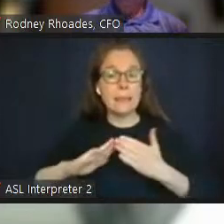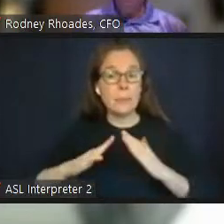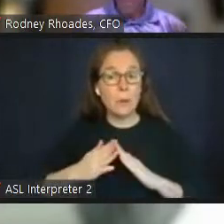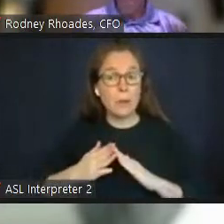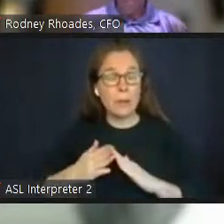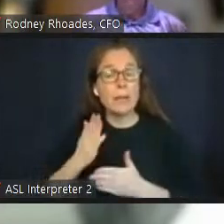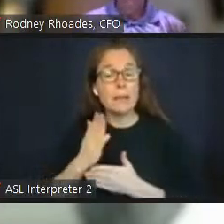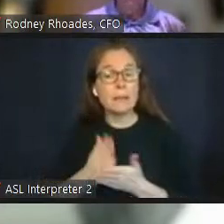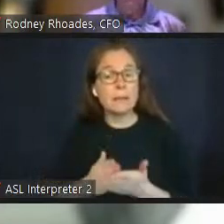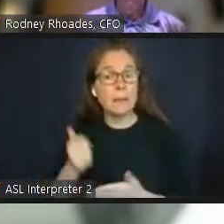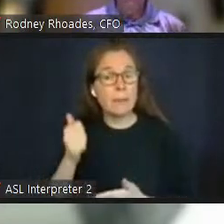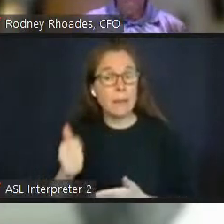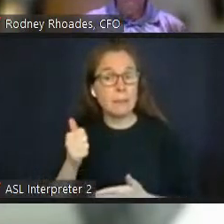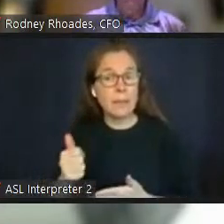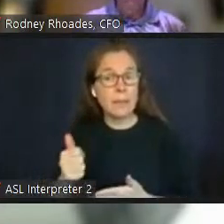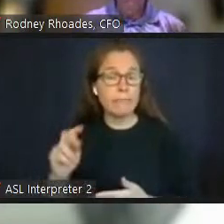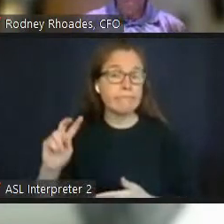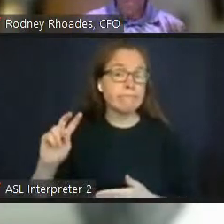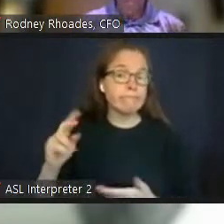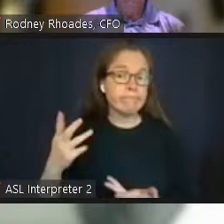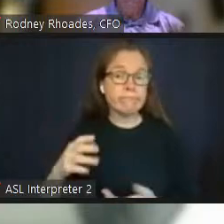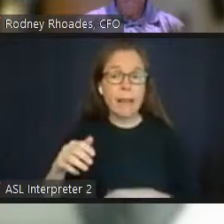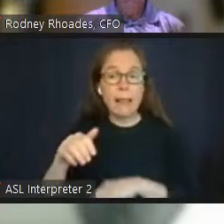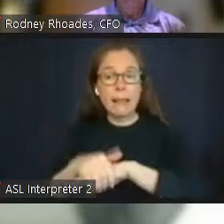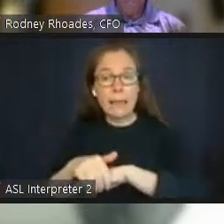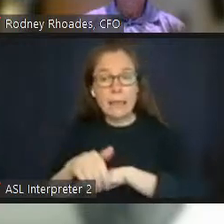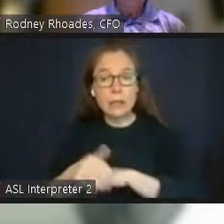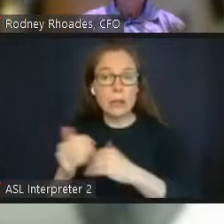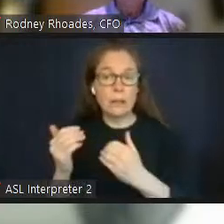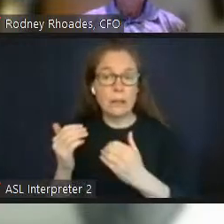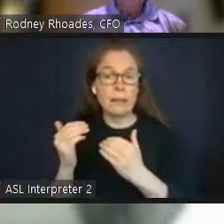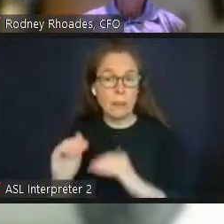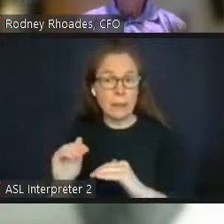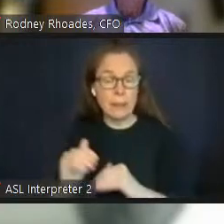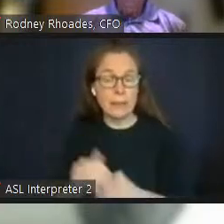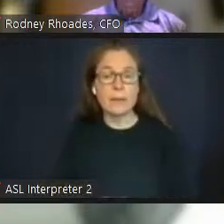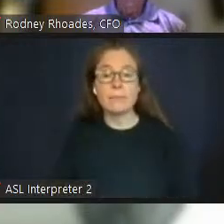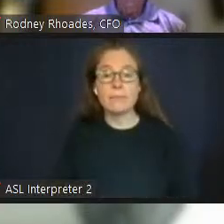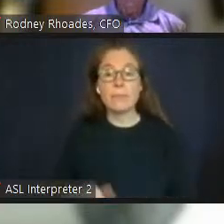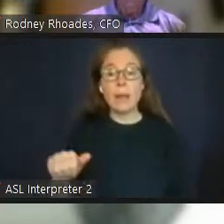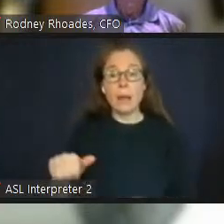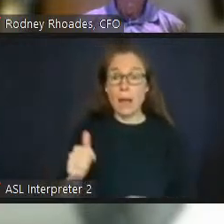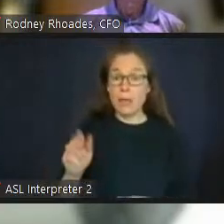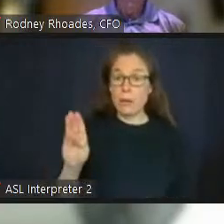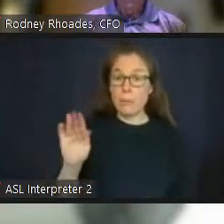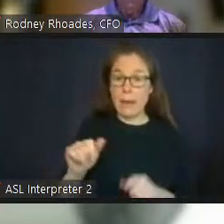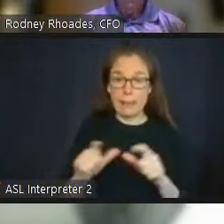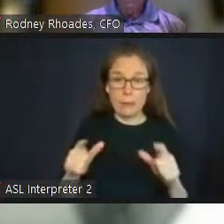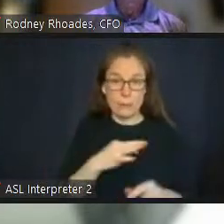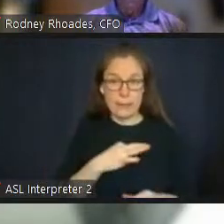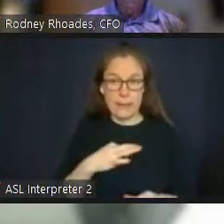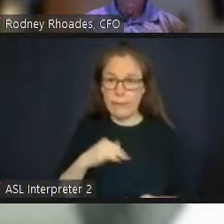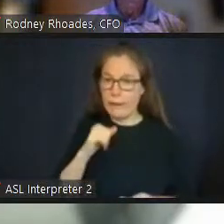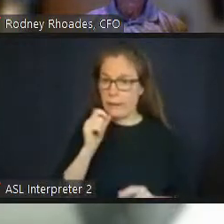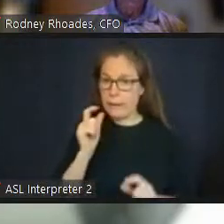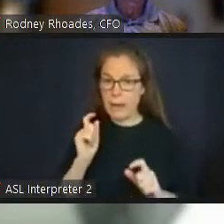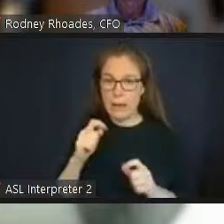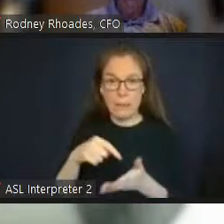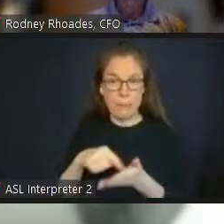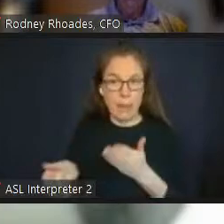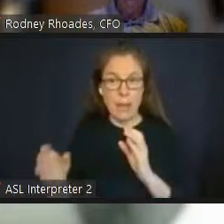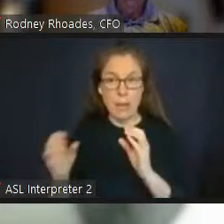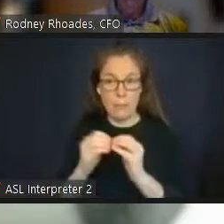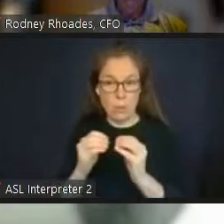proficiency. We do have additional bilingual staff who do not currently receive the pay differential. And so again,